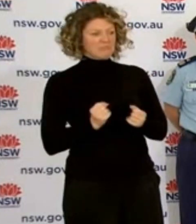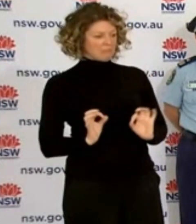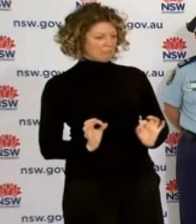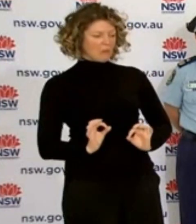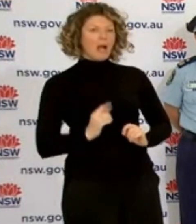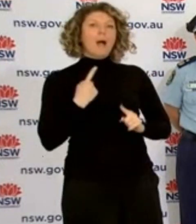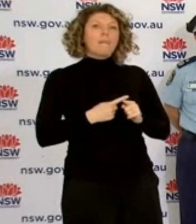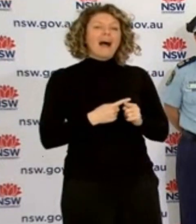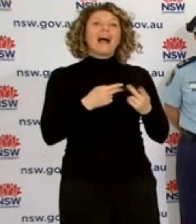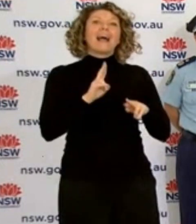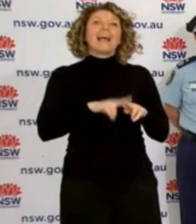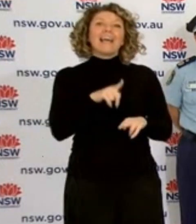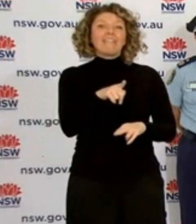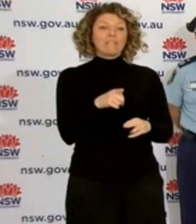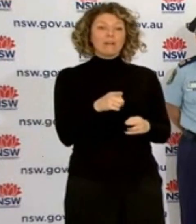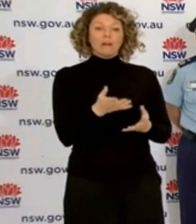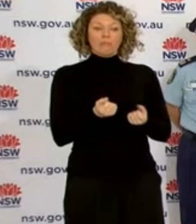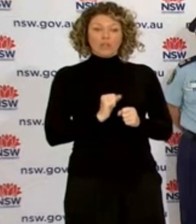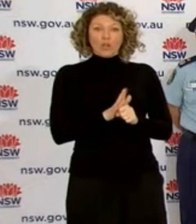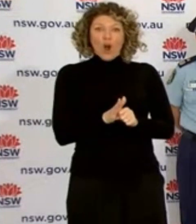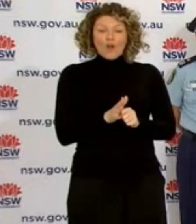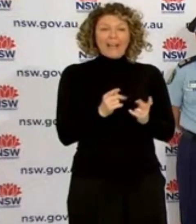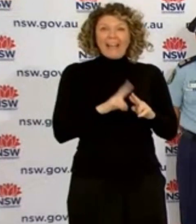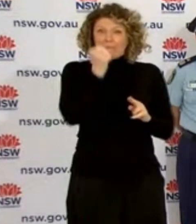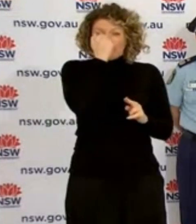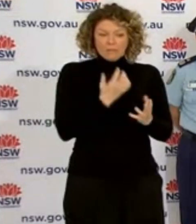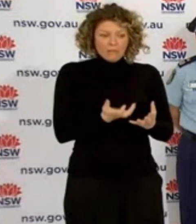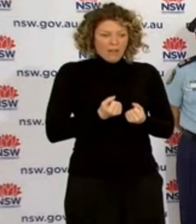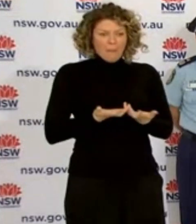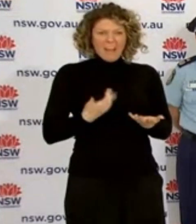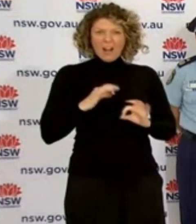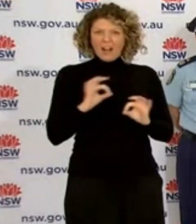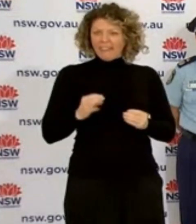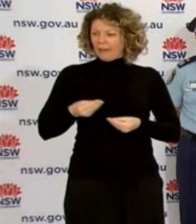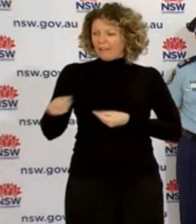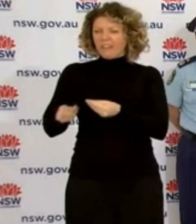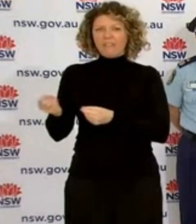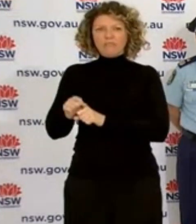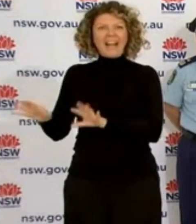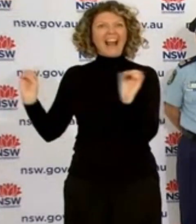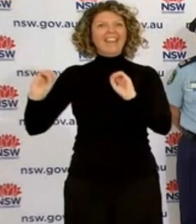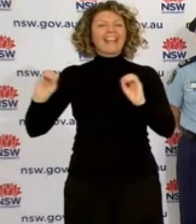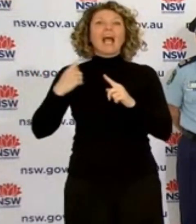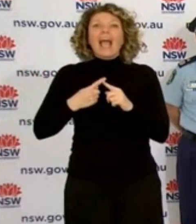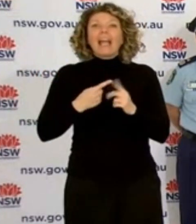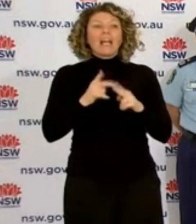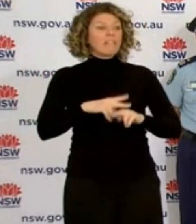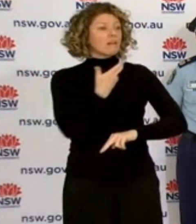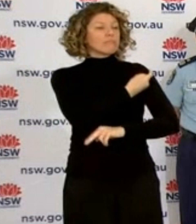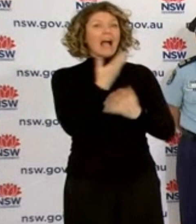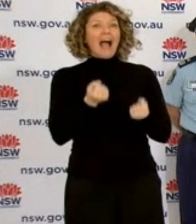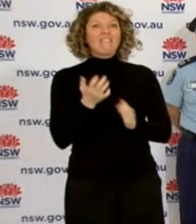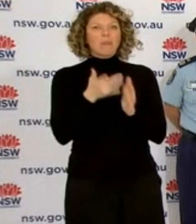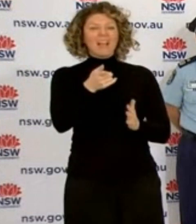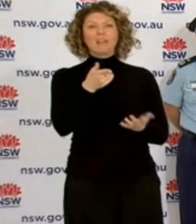it means they're less likely to pass it on to others. And also they're less likely to need hospital care and admission to